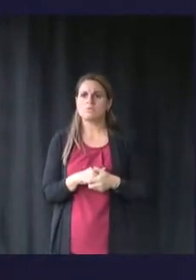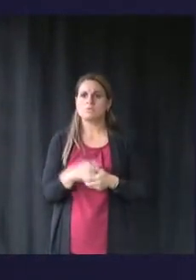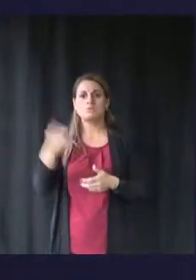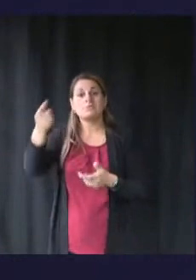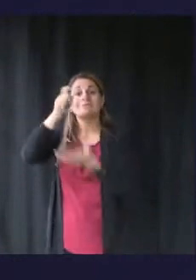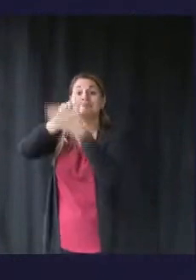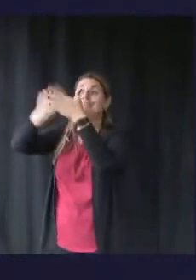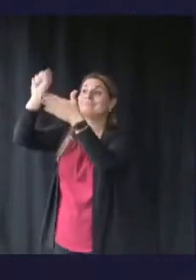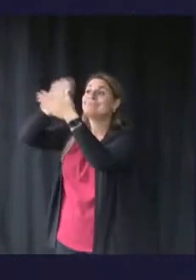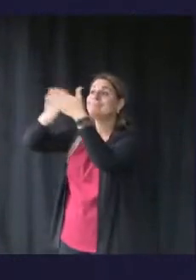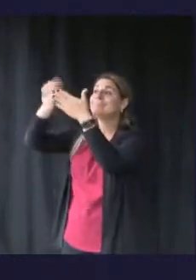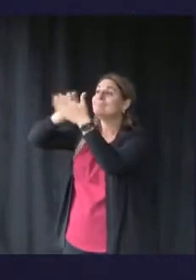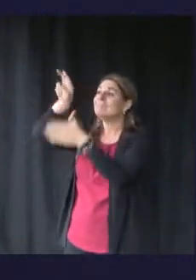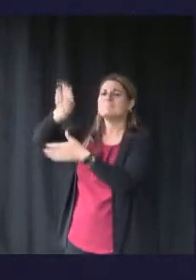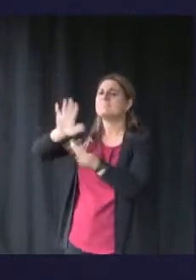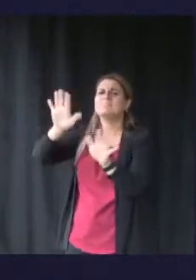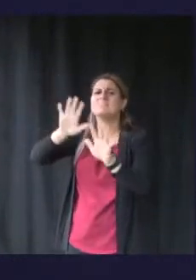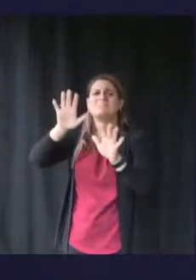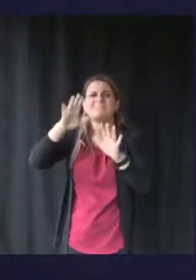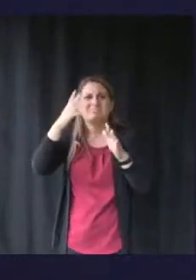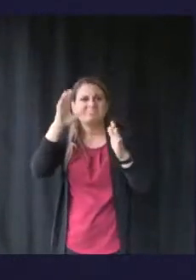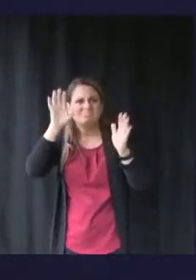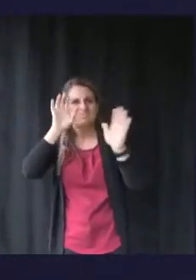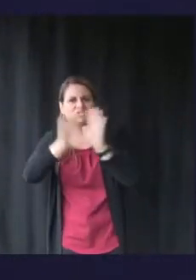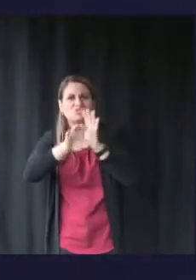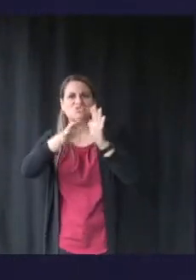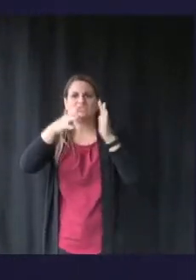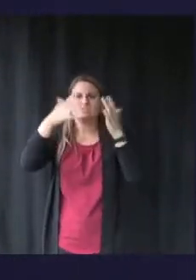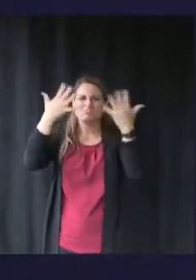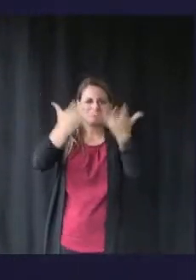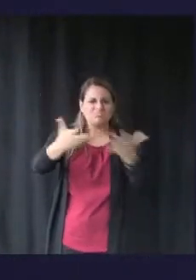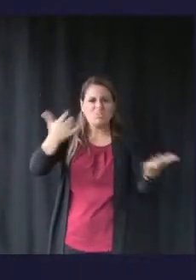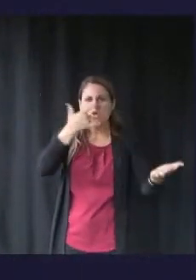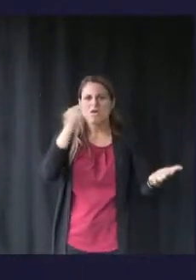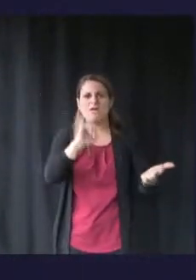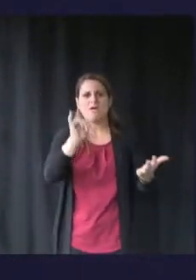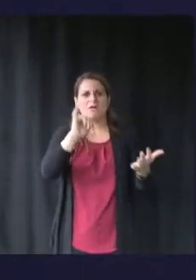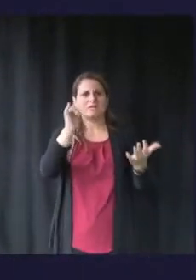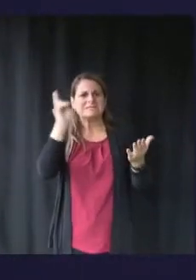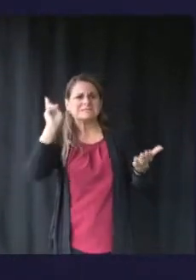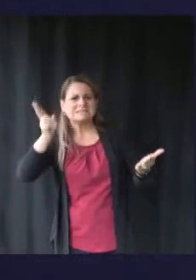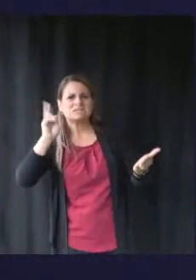lovely homes that were right up against the fence line